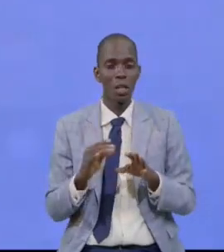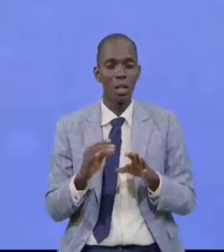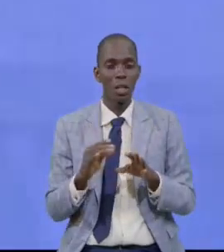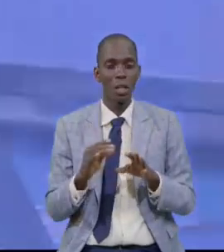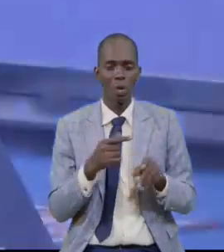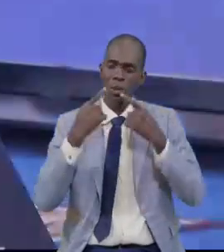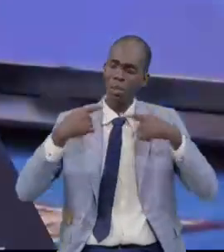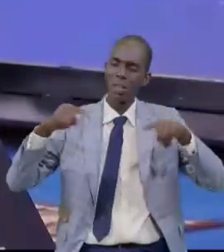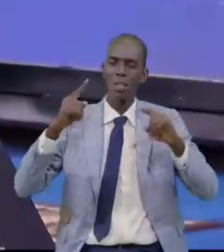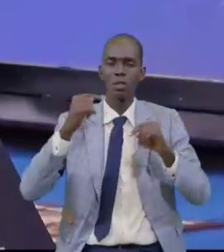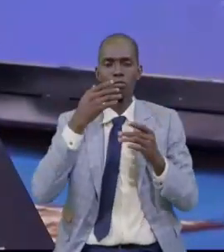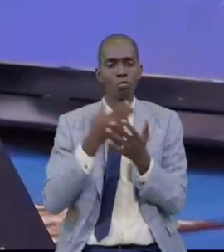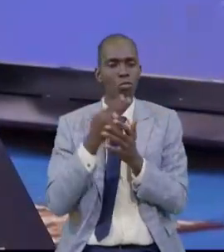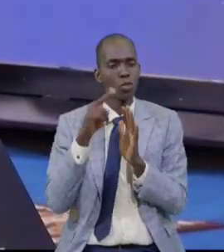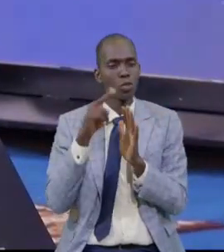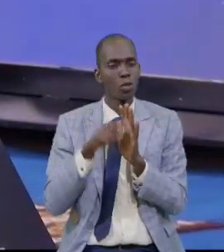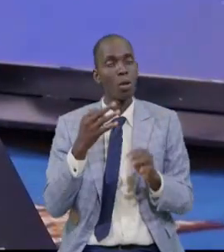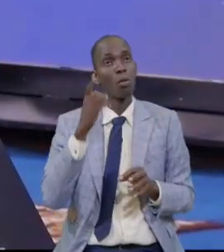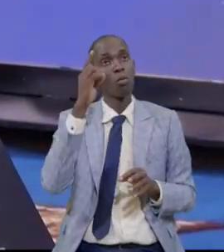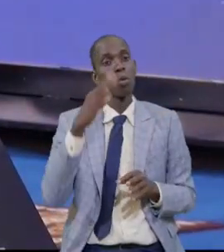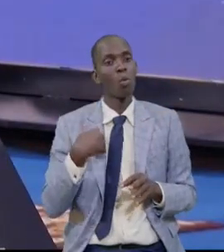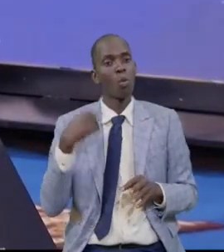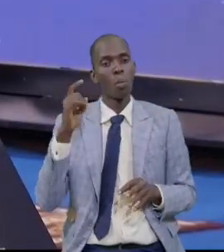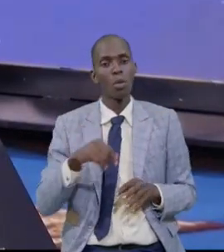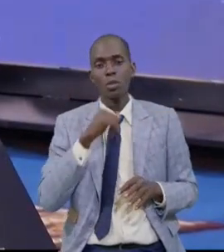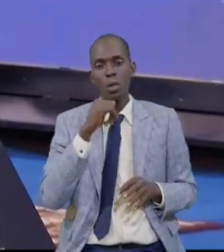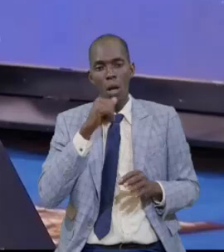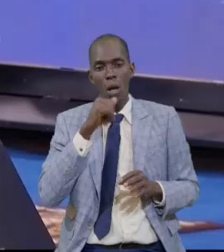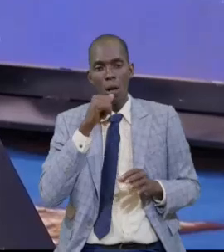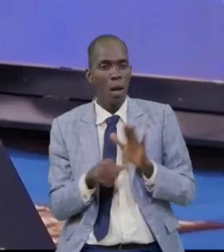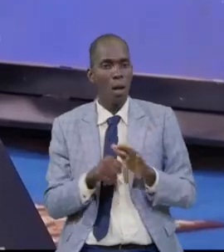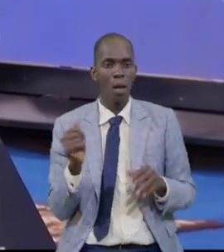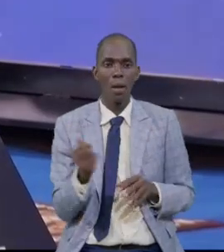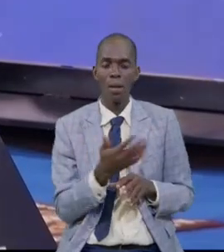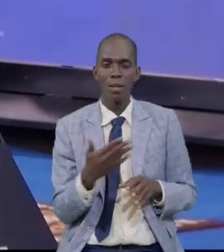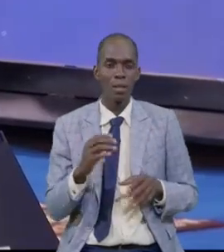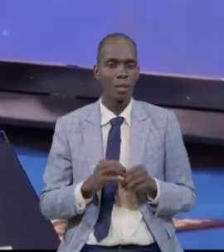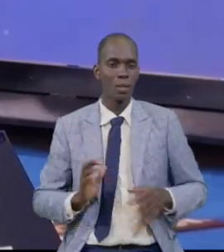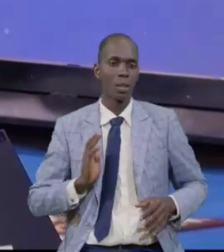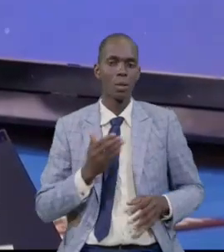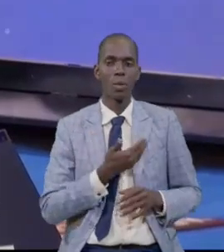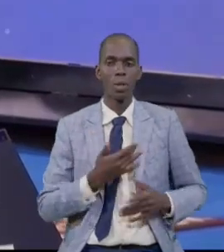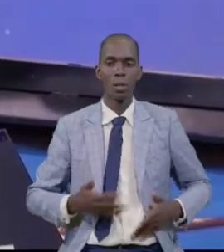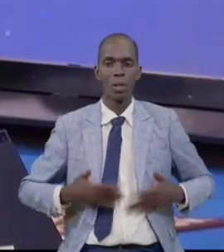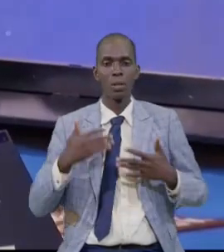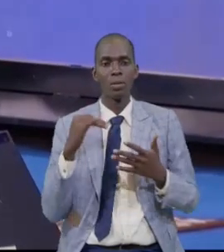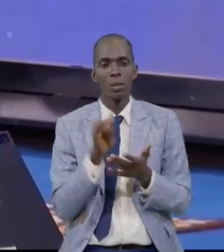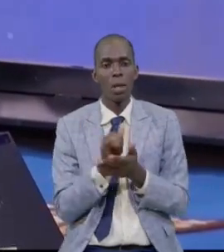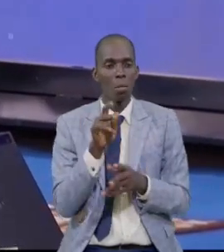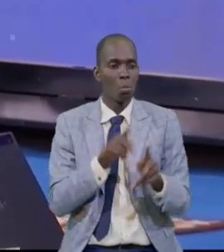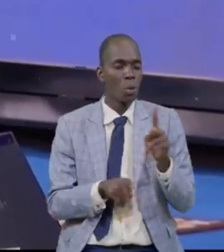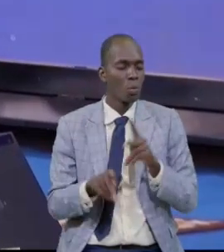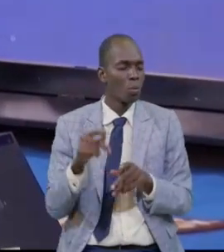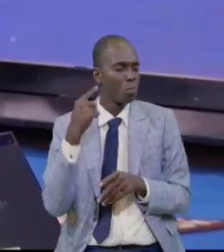we shouldn't have anything in our lives, anything in our families that people will hear and say, he